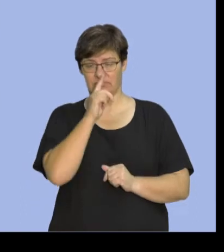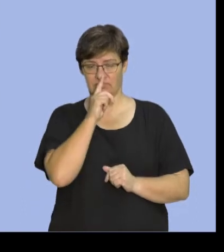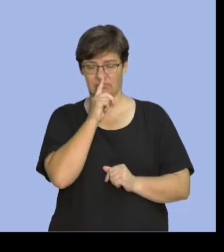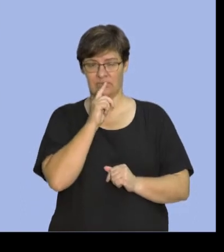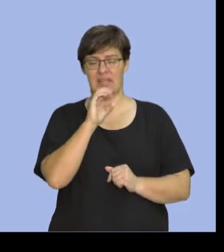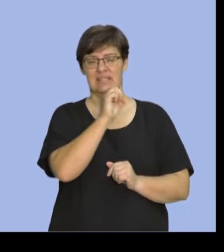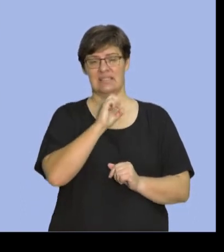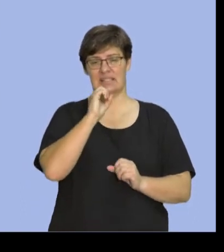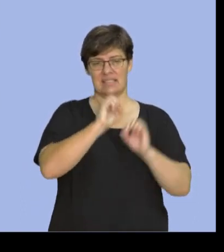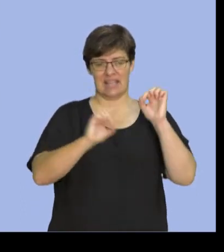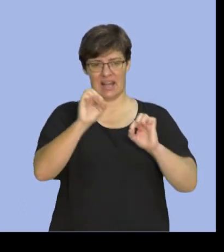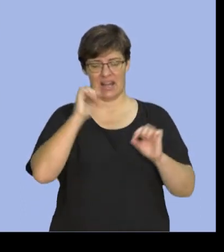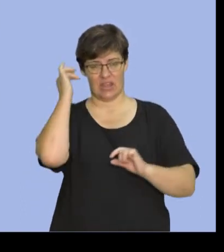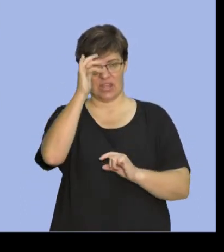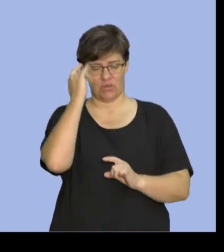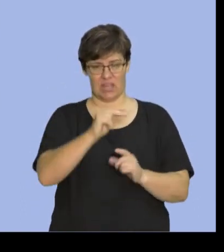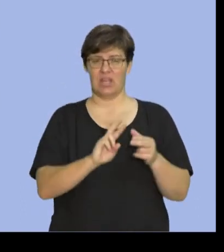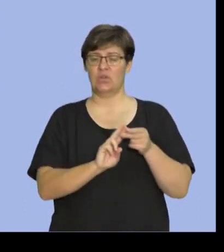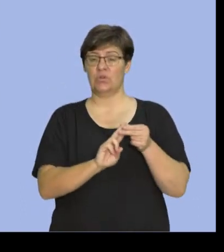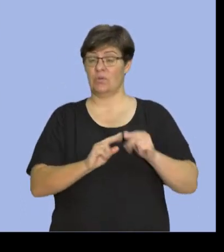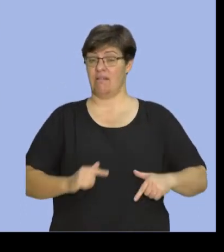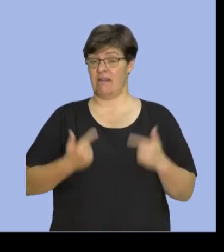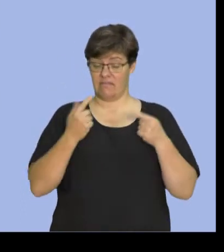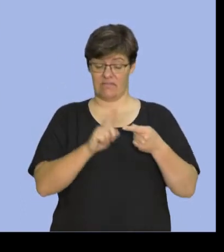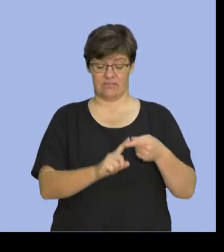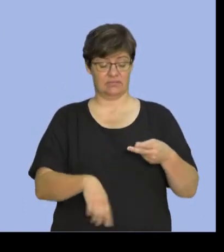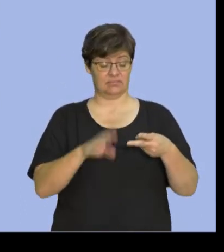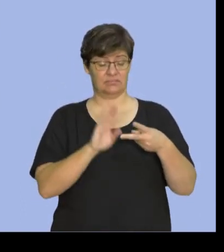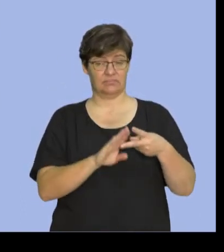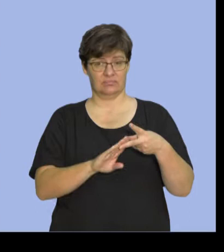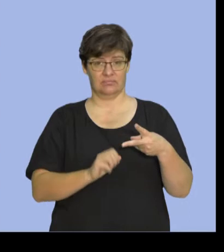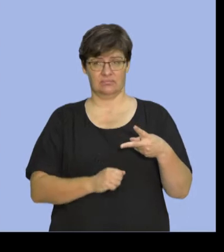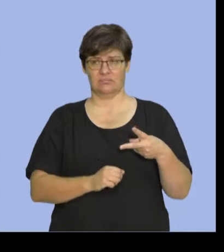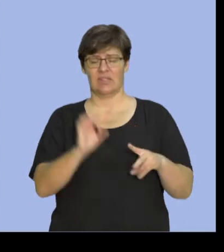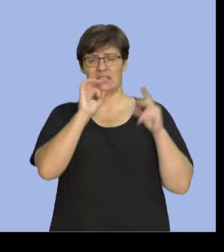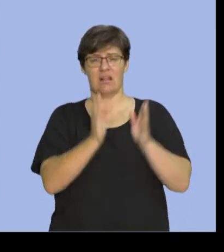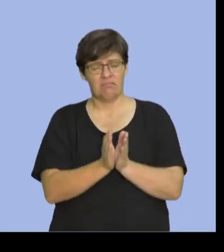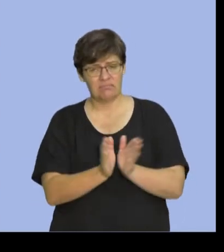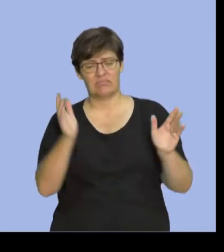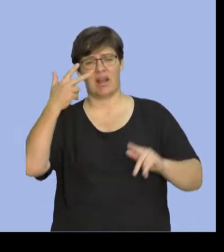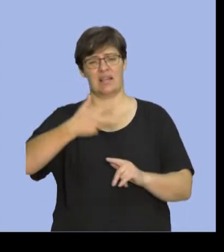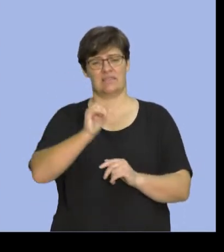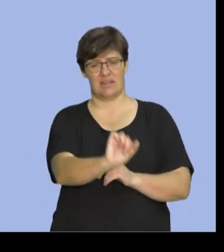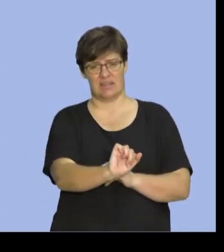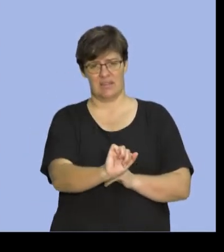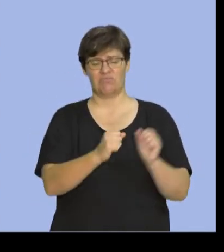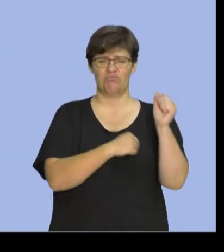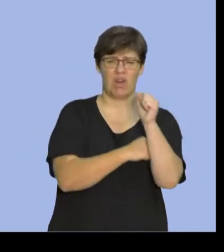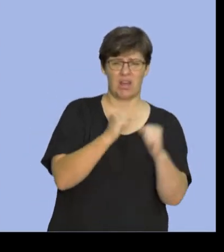theory and the cell as a unit of life. We're going to broadly classify cells based on their